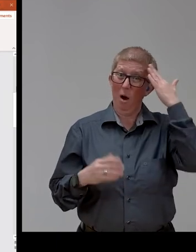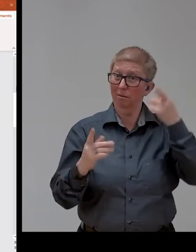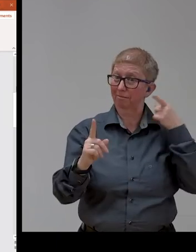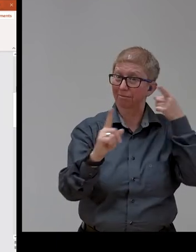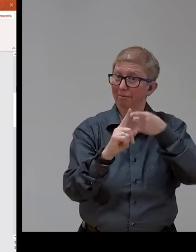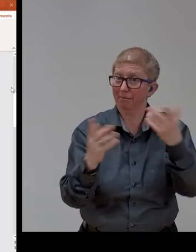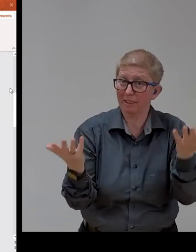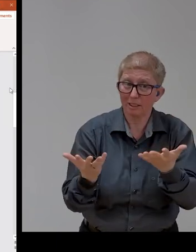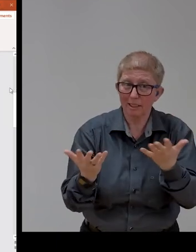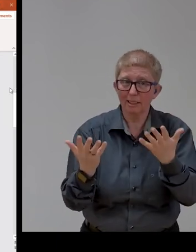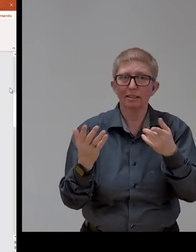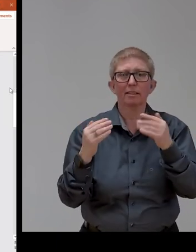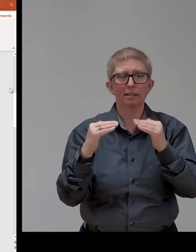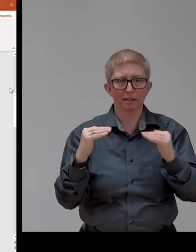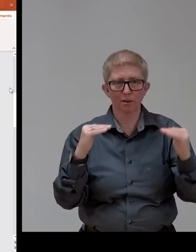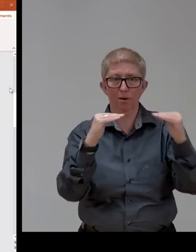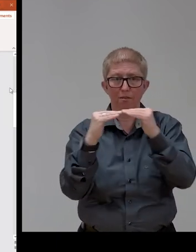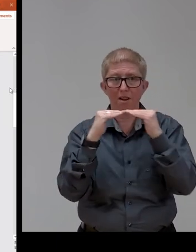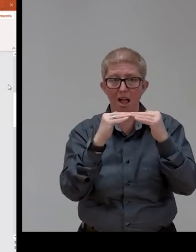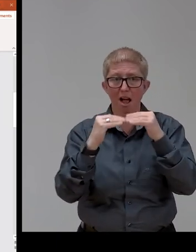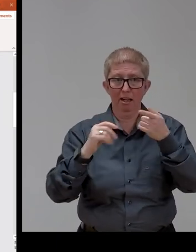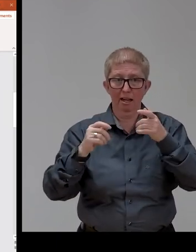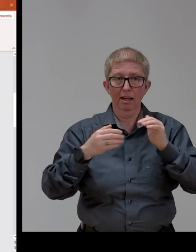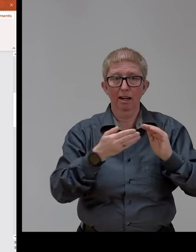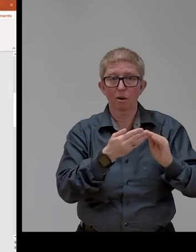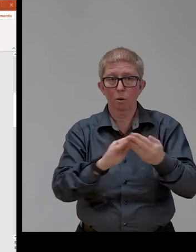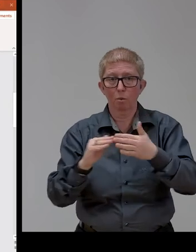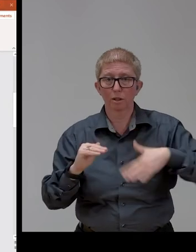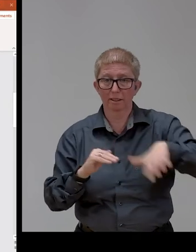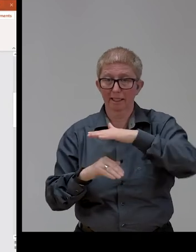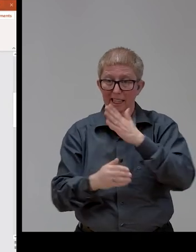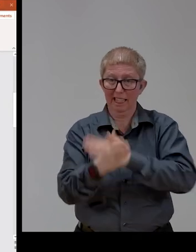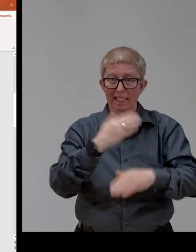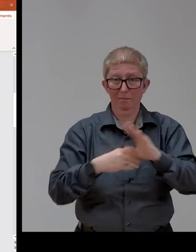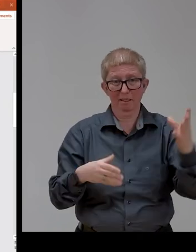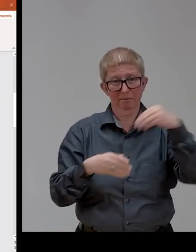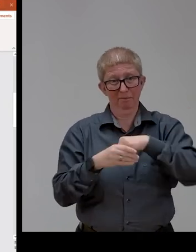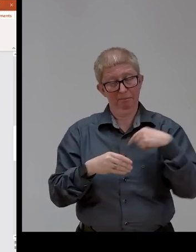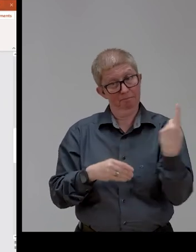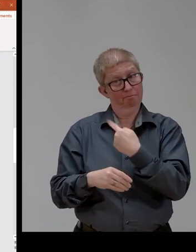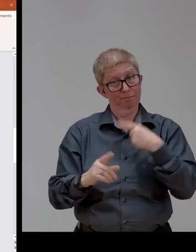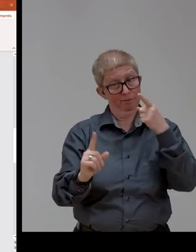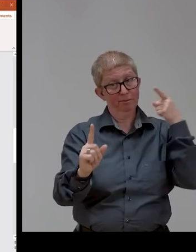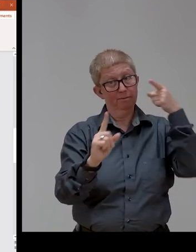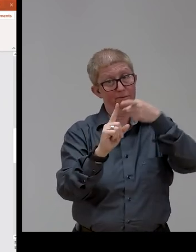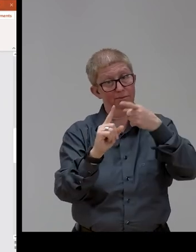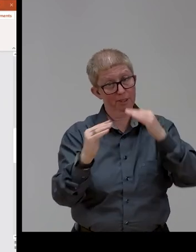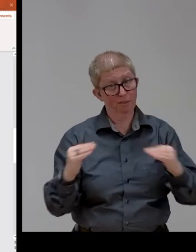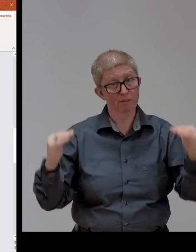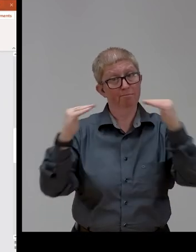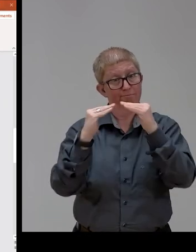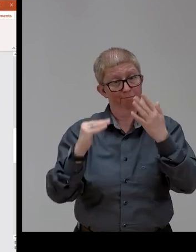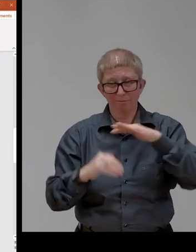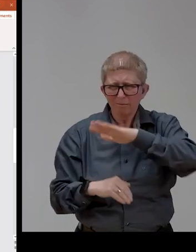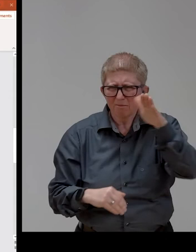disabilities. But for the purpose of brevity today, I will just focus on how I